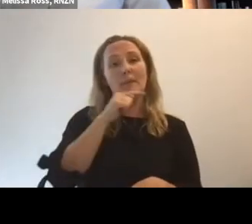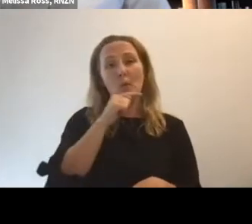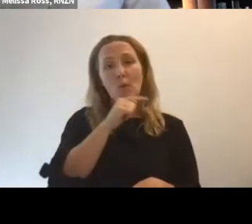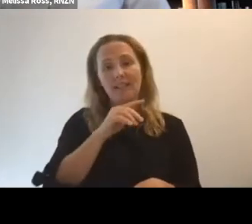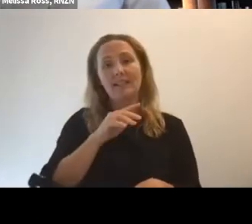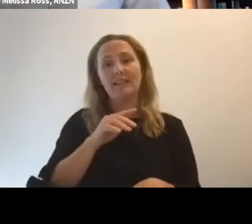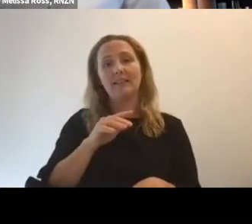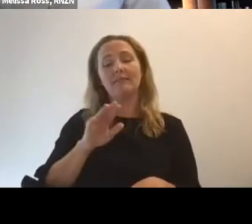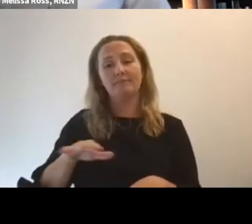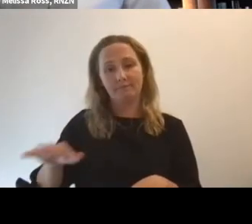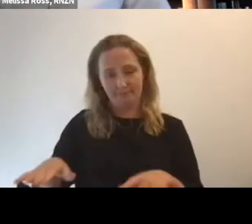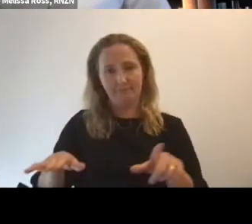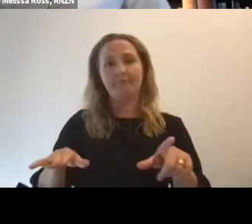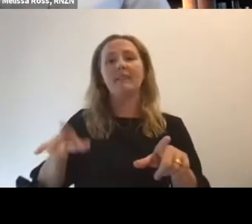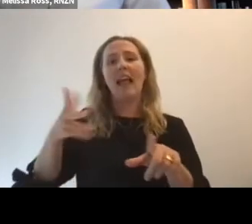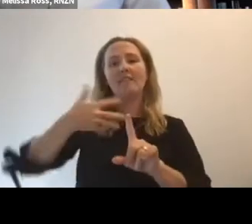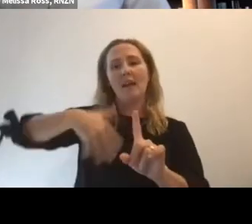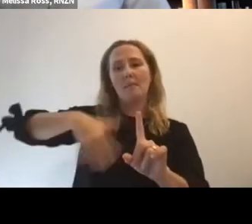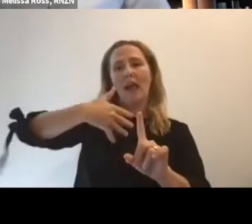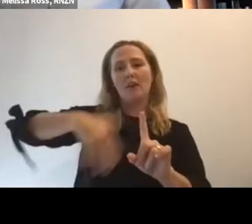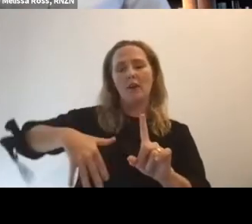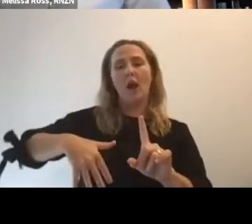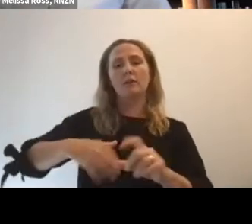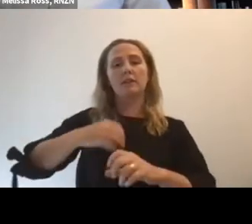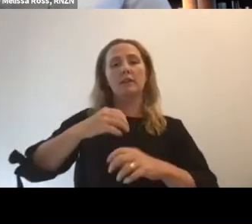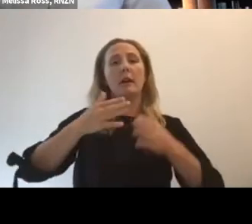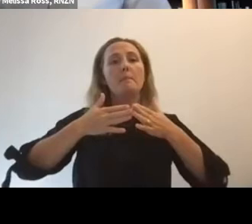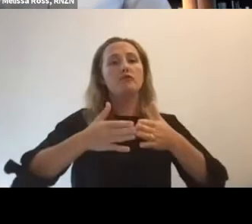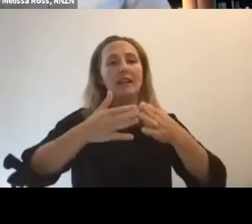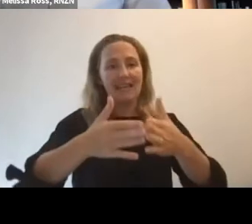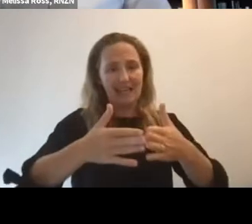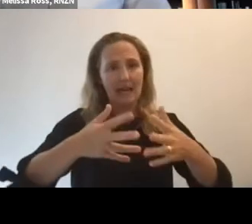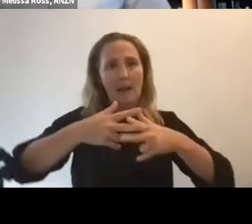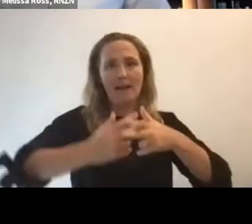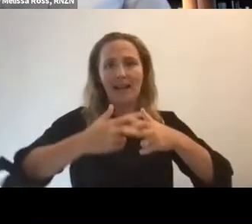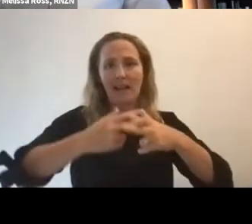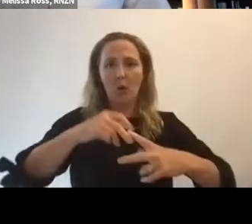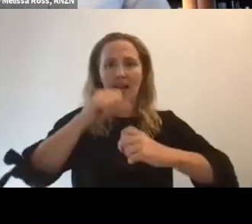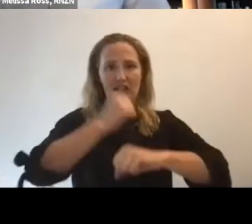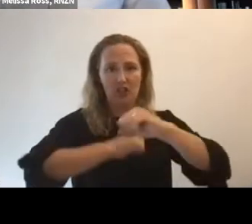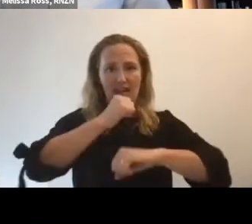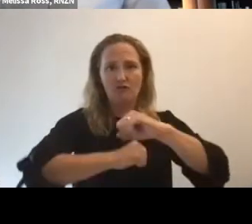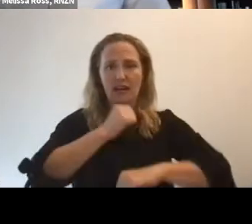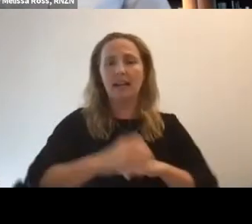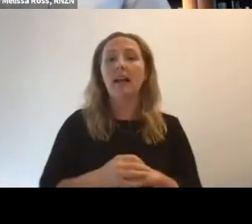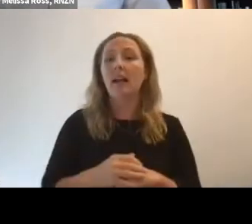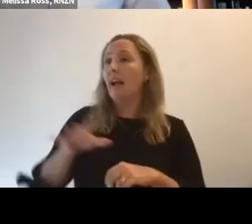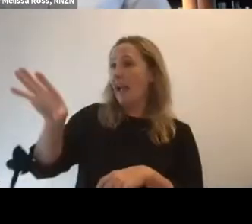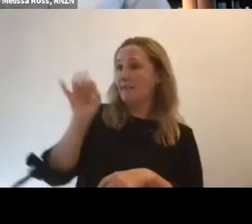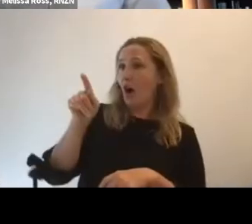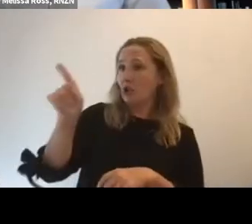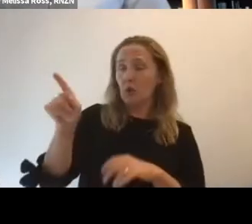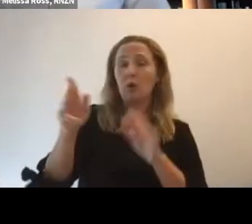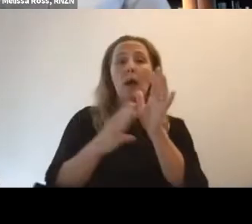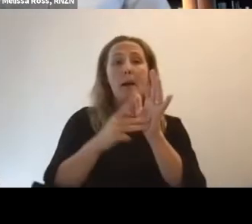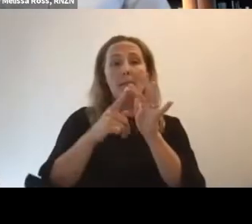with a background in marine mechanical engineering. I wanted to invite you, Melissa, to say a few